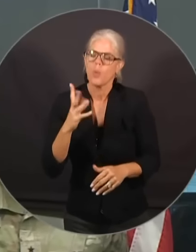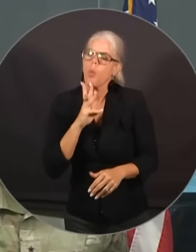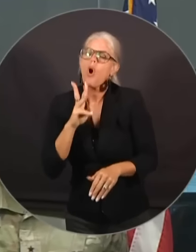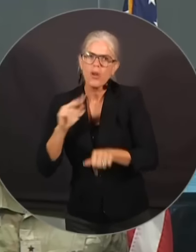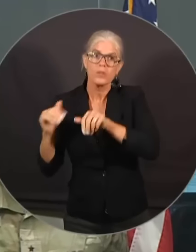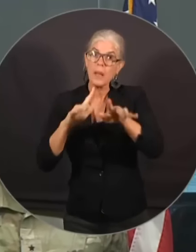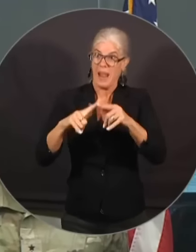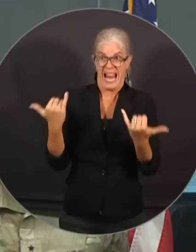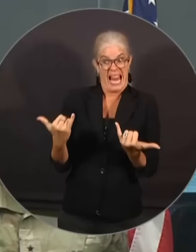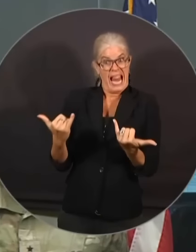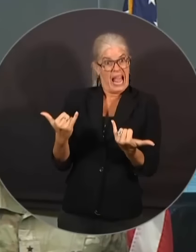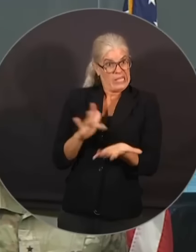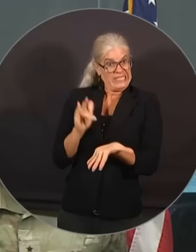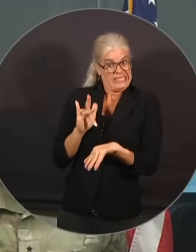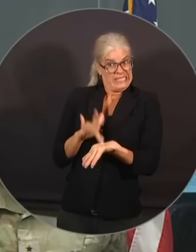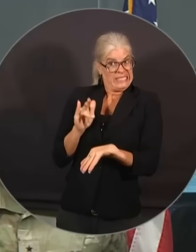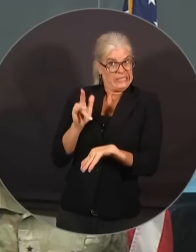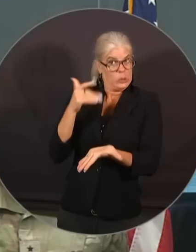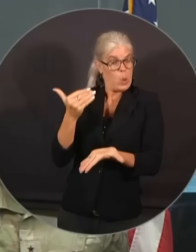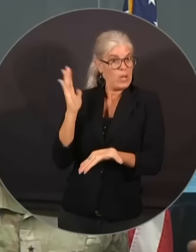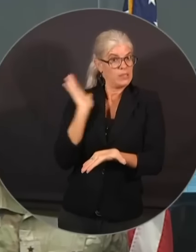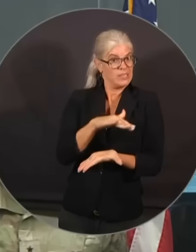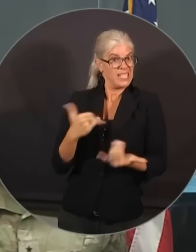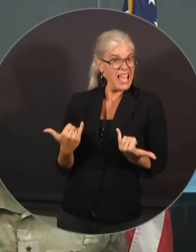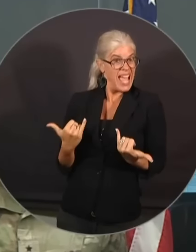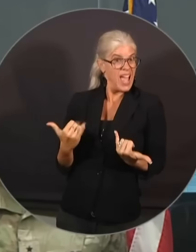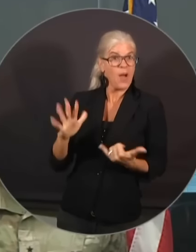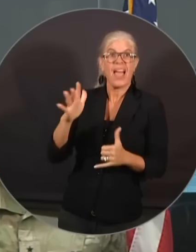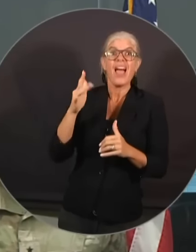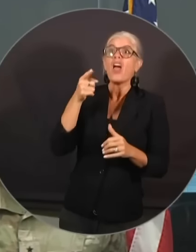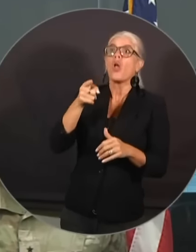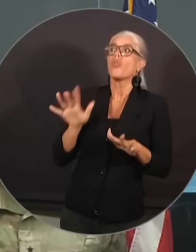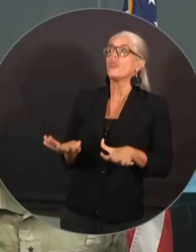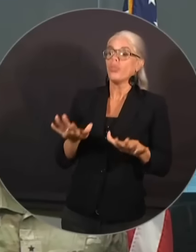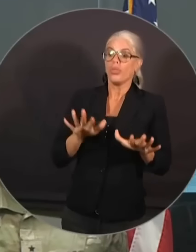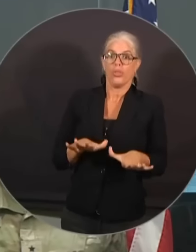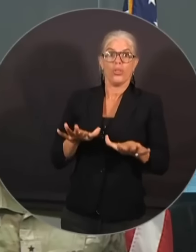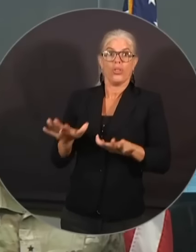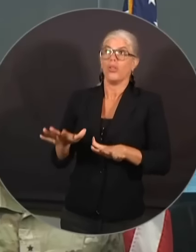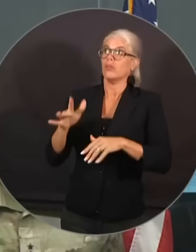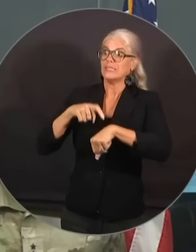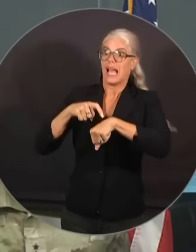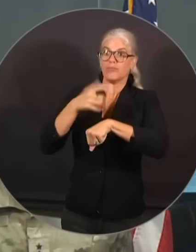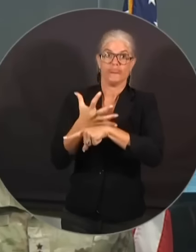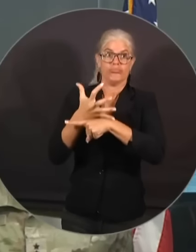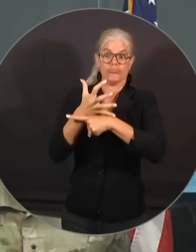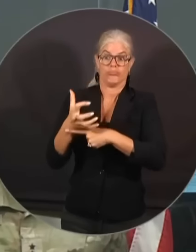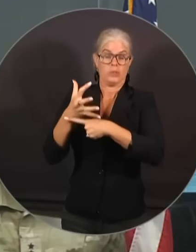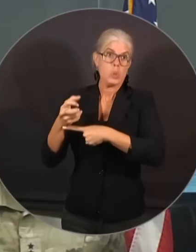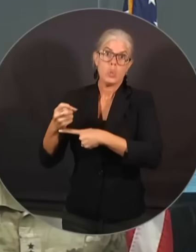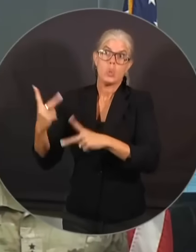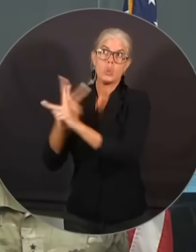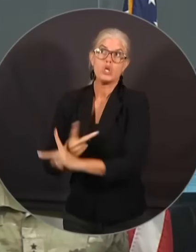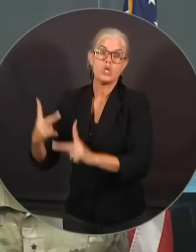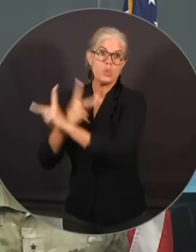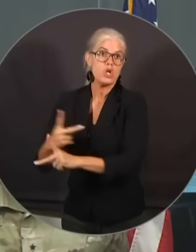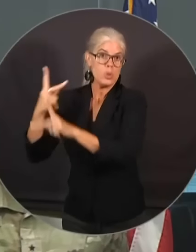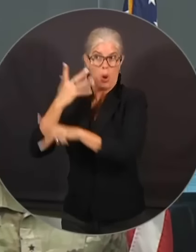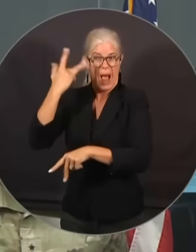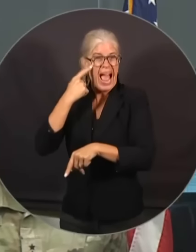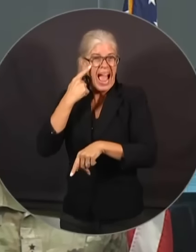now. Every minute that goes by, you're going to start to see conditions worsen. You know, I was out, you look this afternoon in Tallahassee, it was